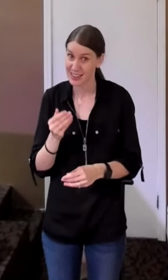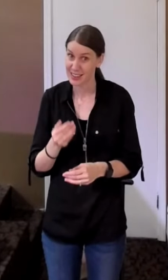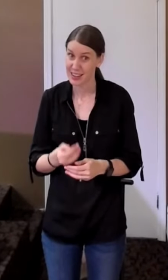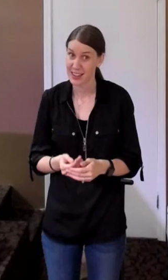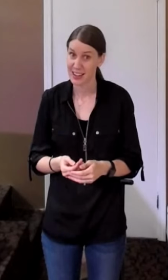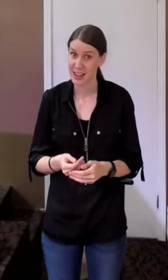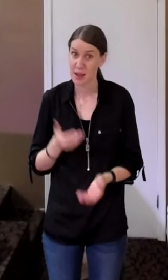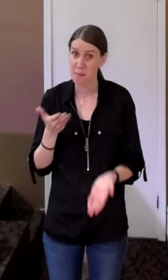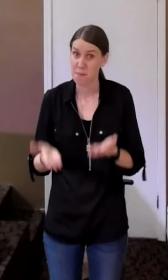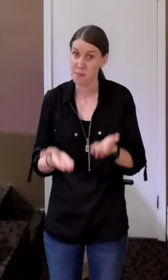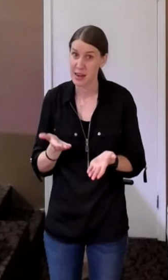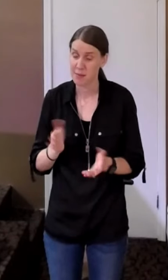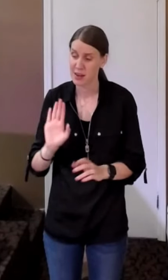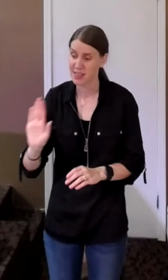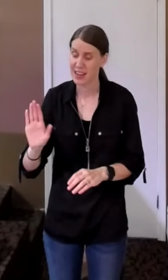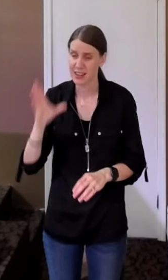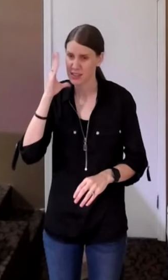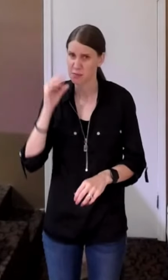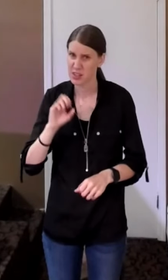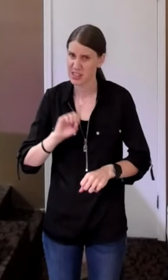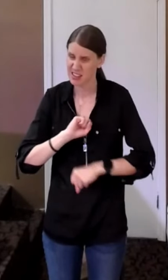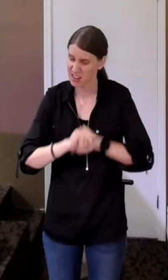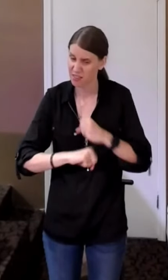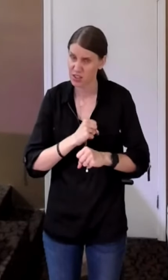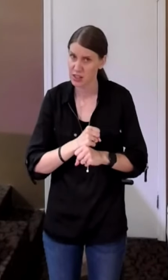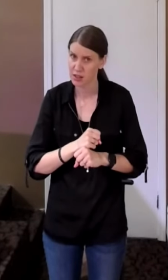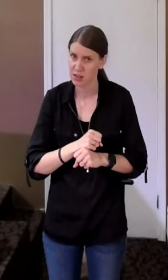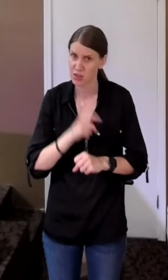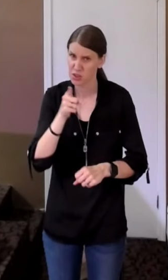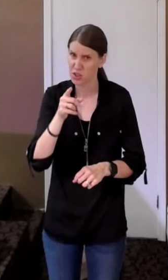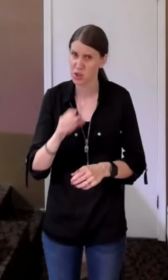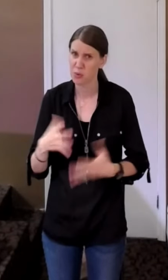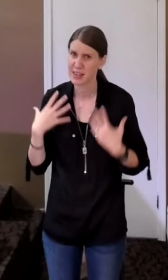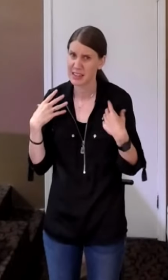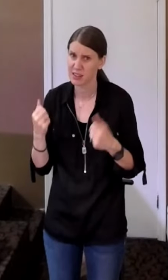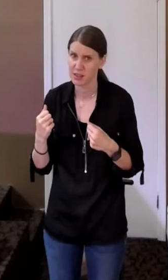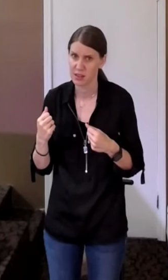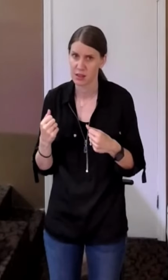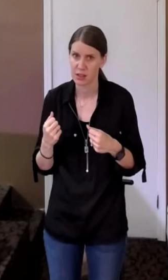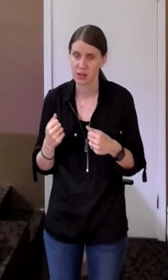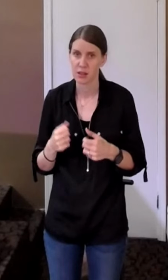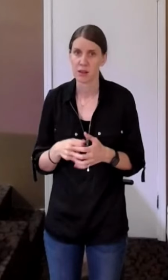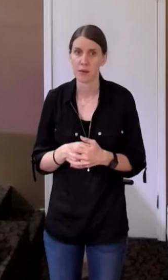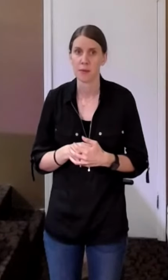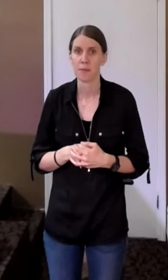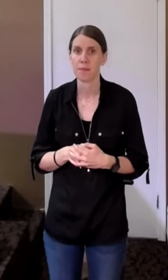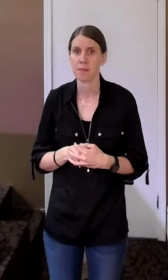pieces, emotionally and physically. And I know that's why